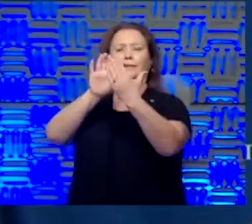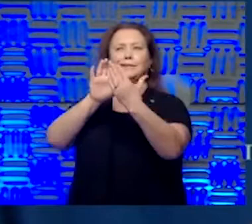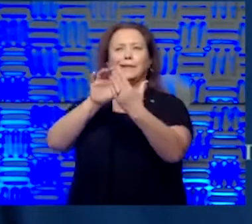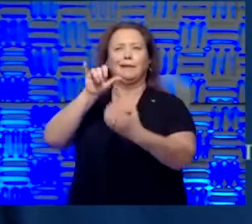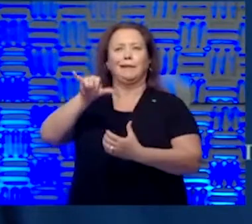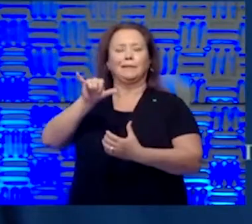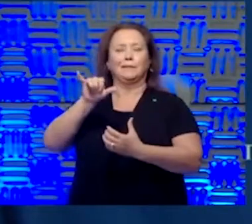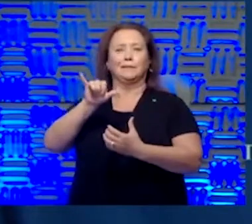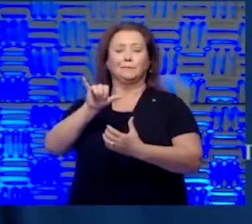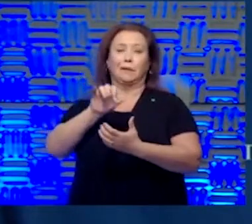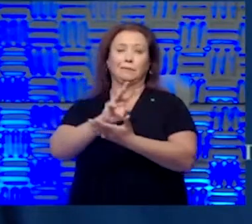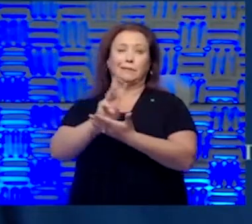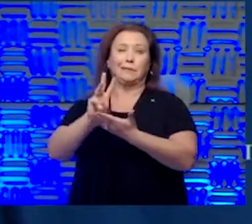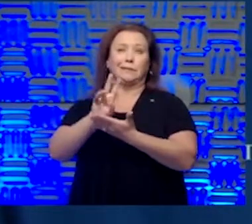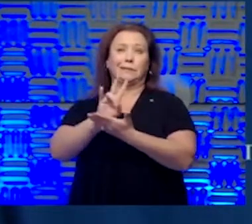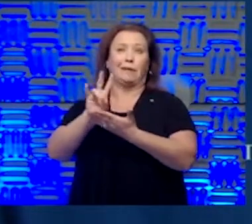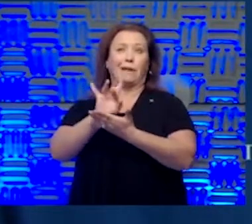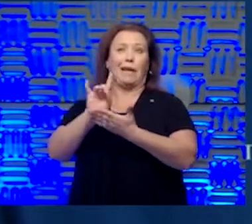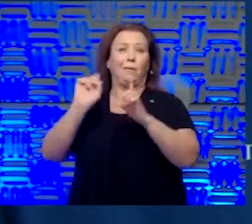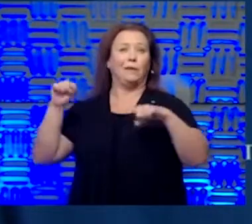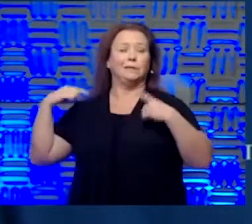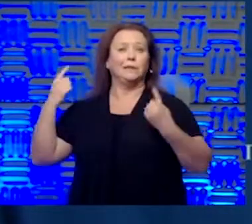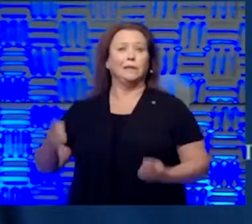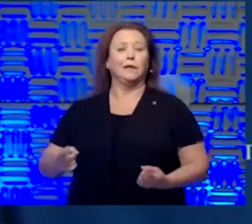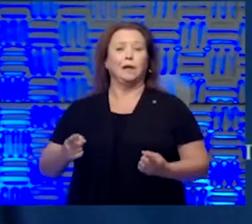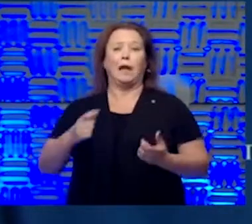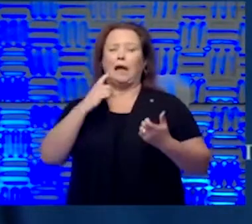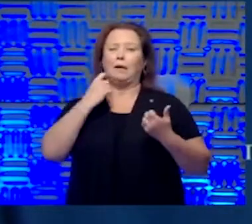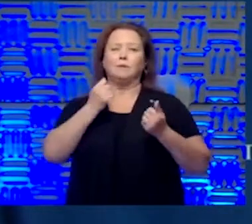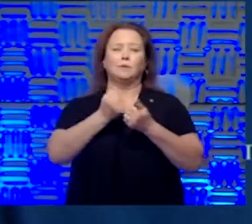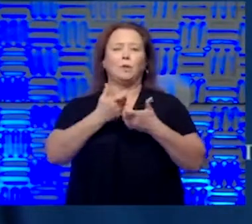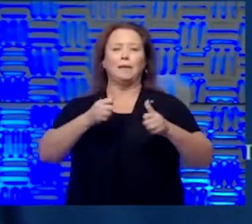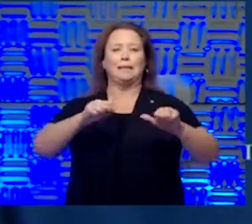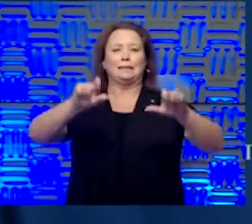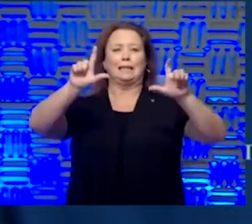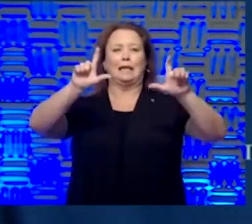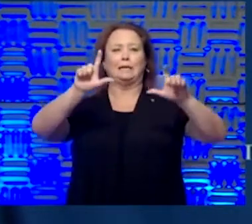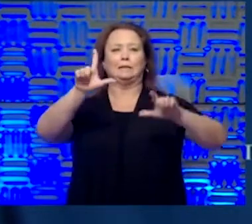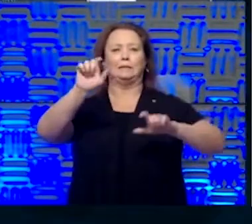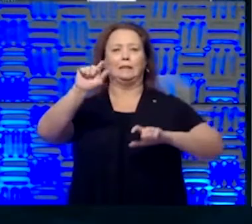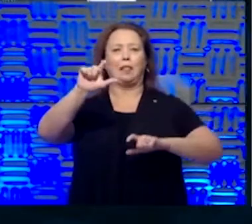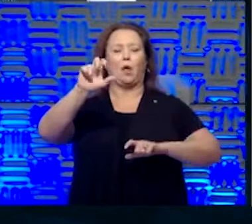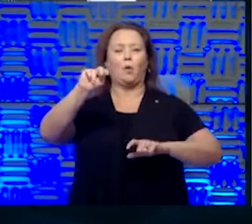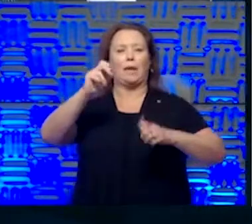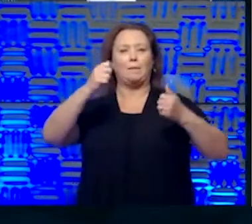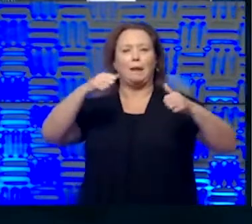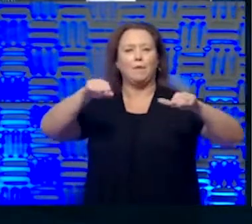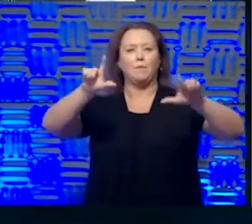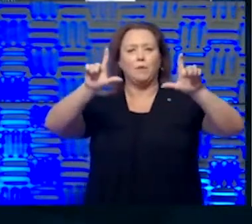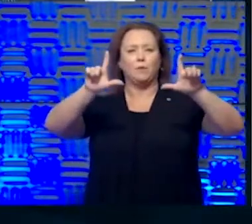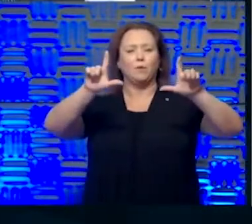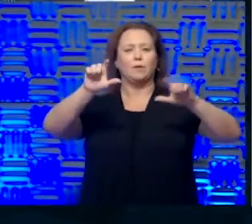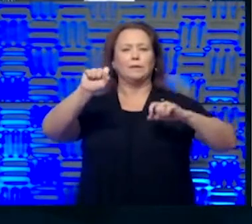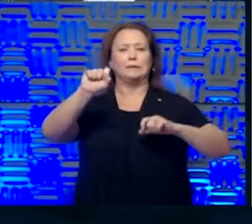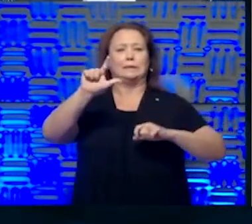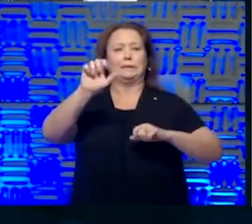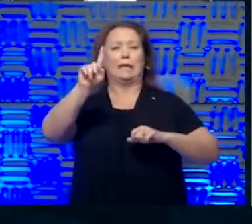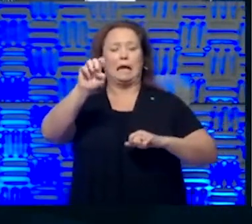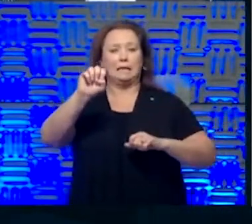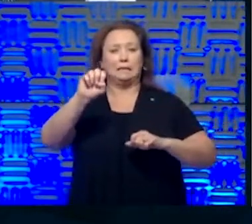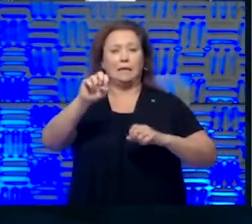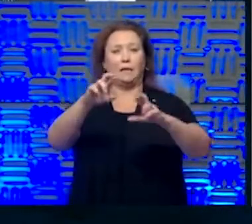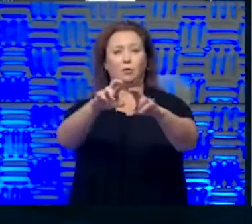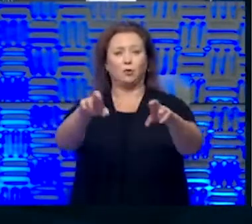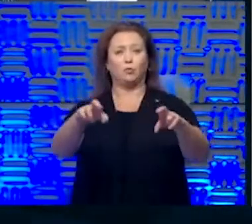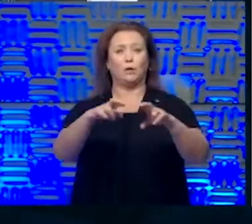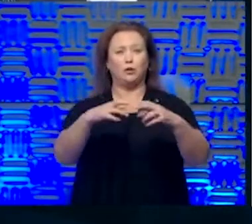ago. And so I've got way too many slides here today, and I'm going to have Logan whip through some really quickly. There's actually a Regional